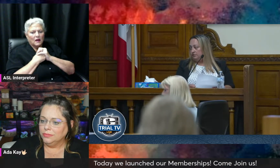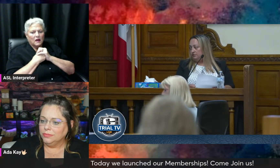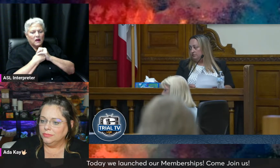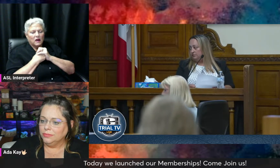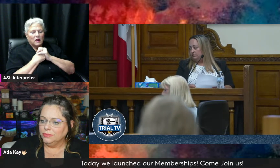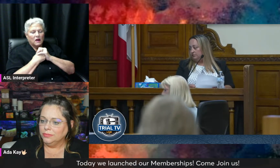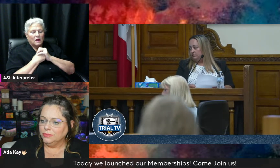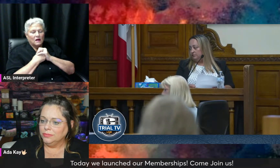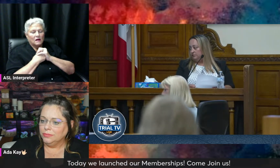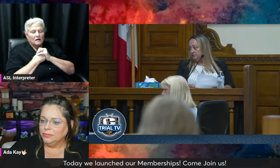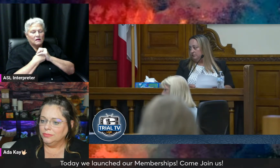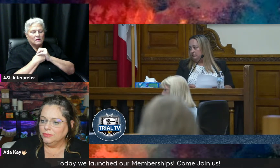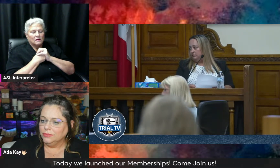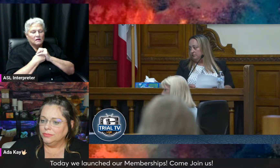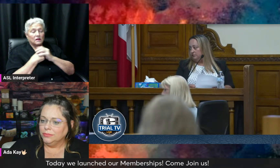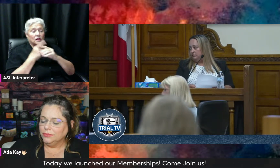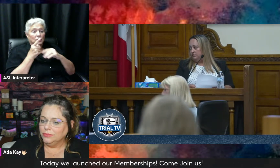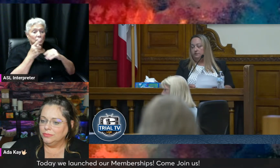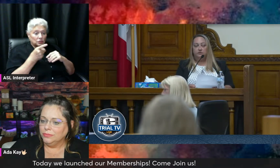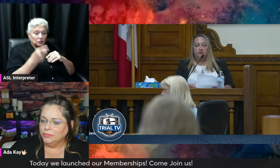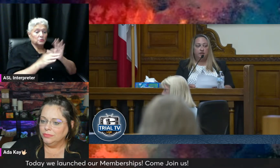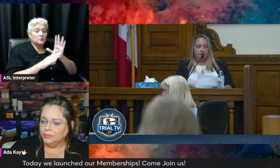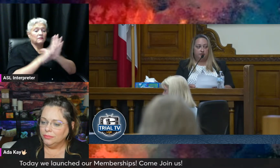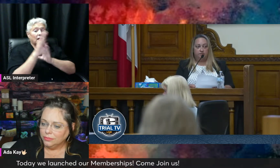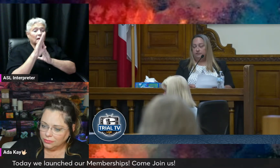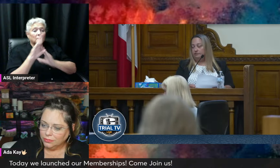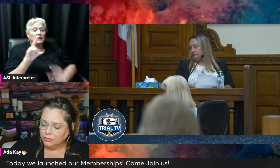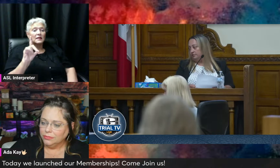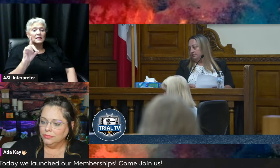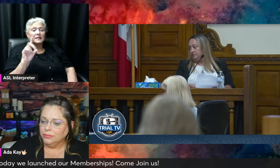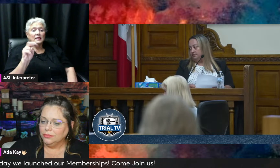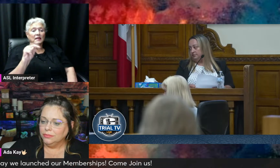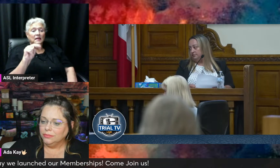Were you able to develop a DNA profile? Yes.